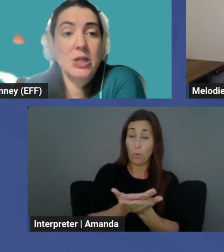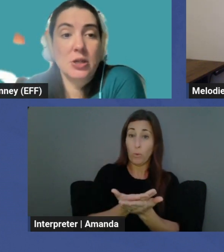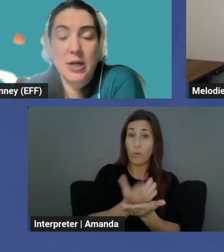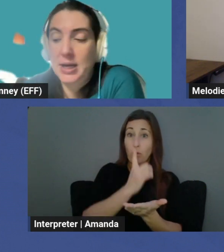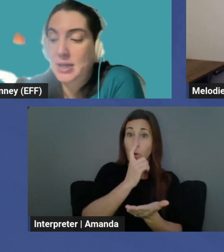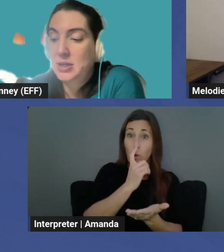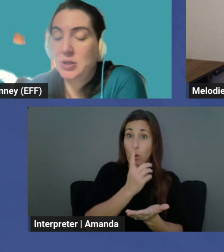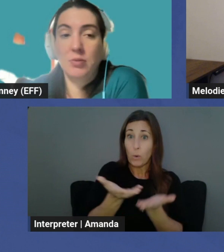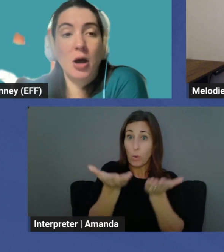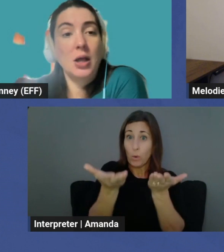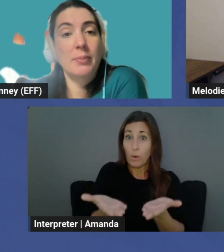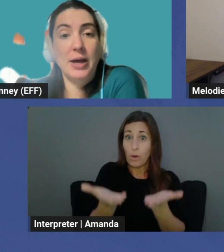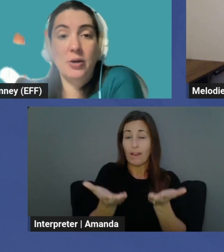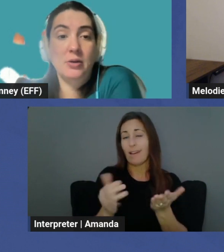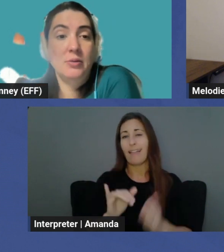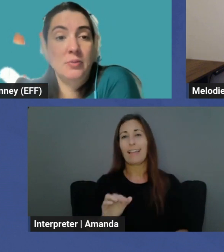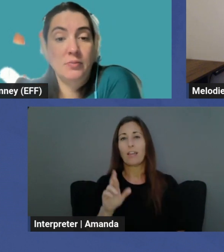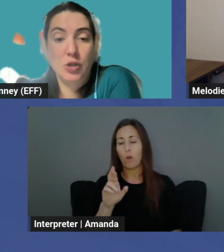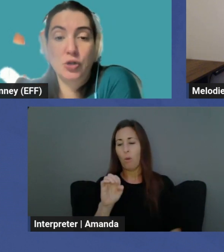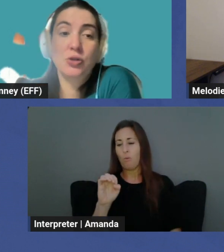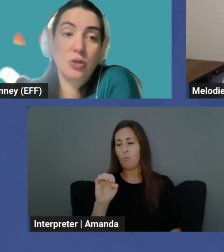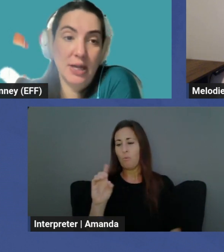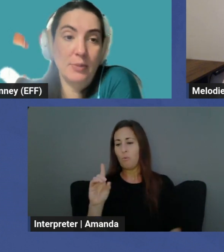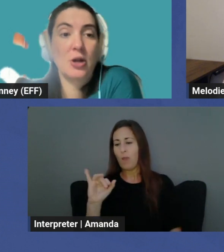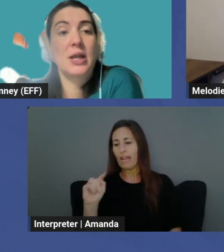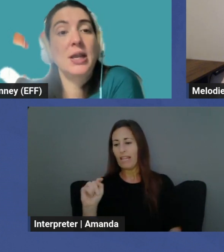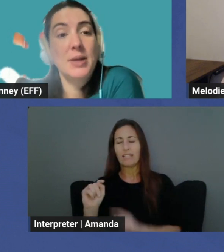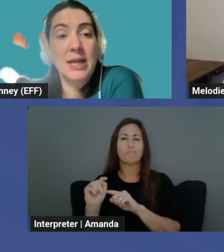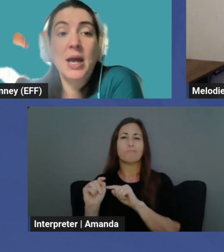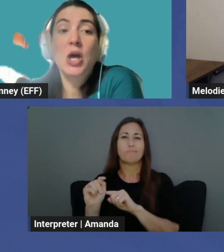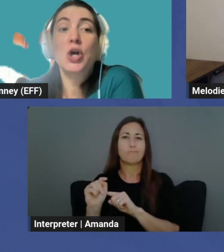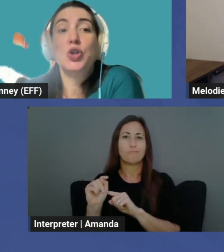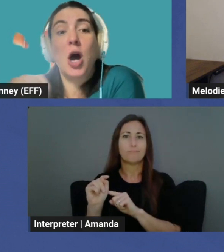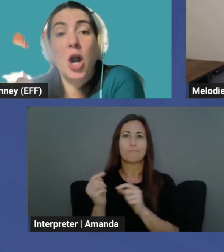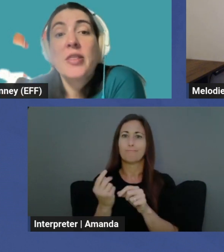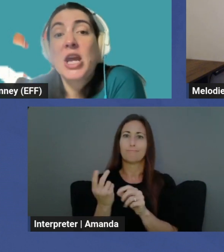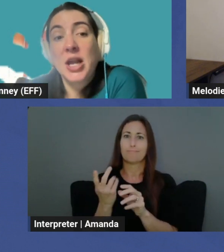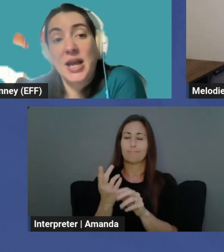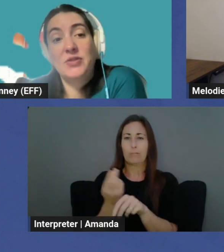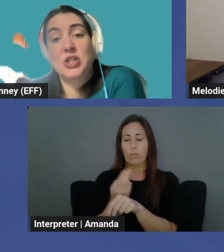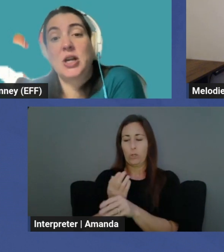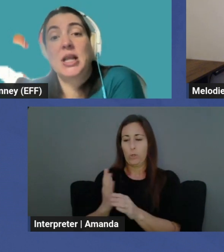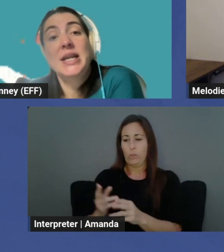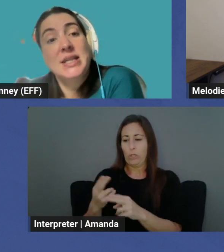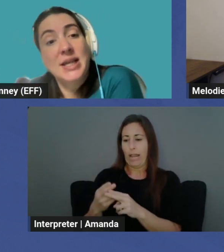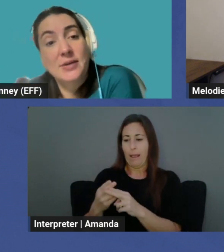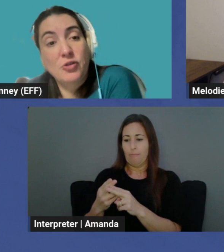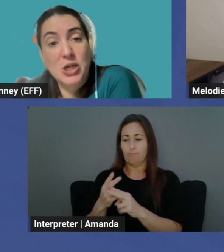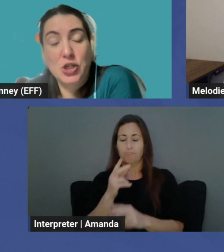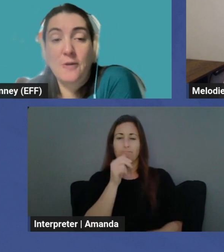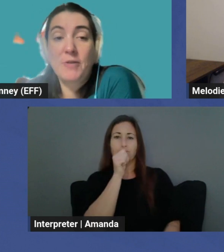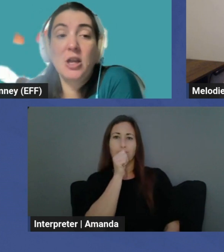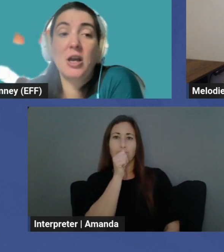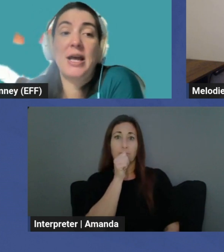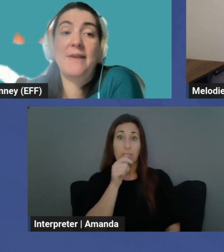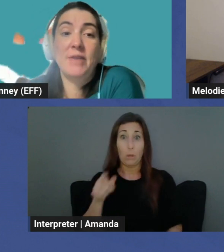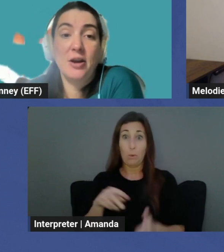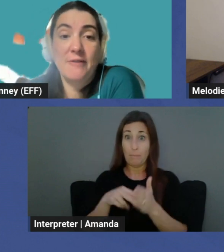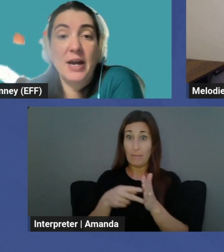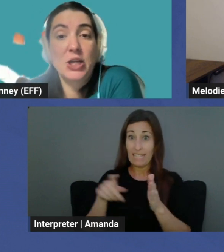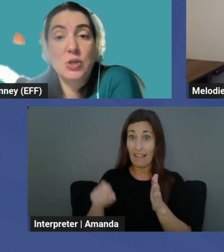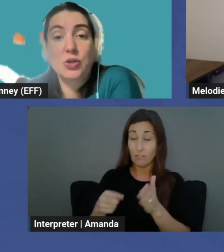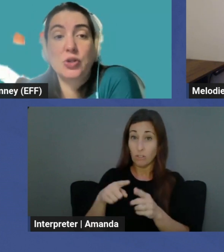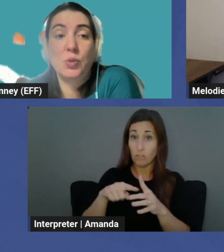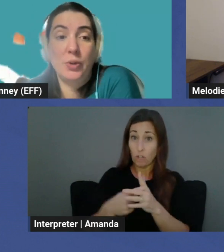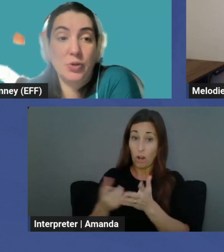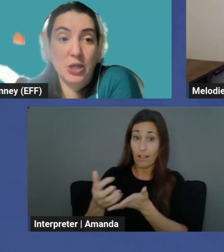in particular is all about your username and your anonymity. Are they going to have to start collecting that information or figure out how to